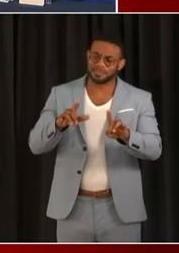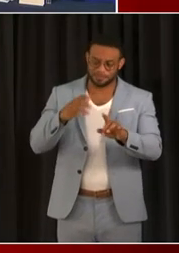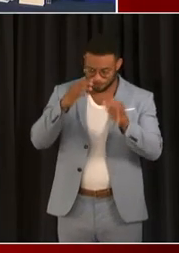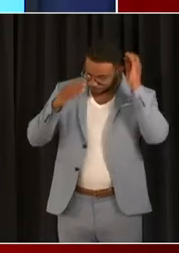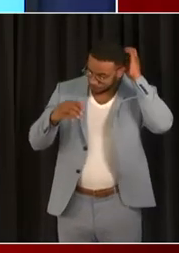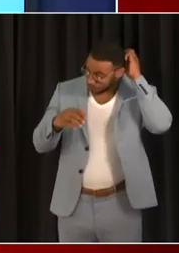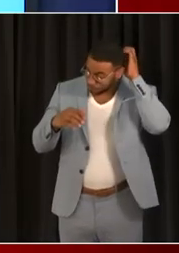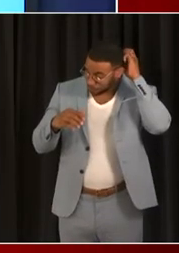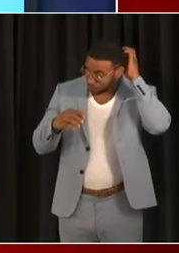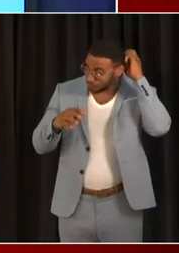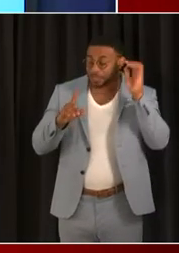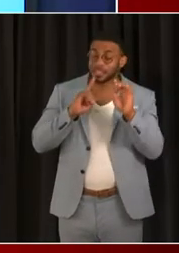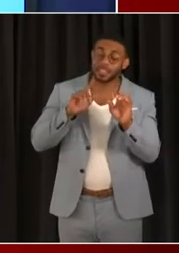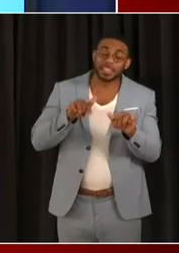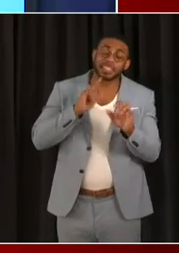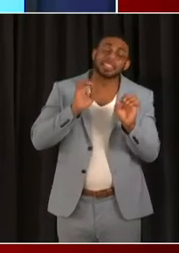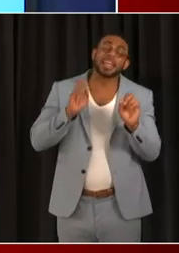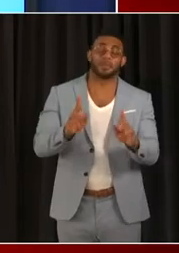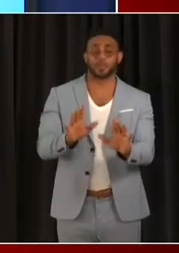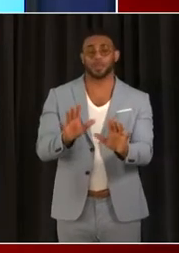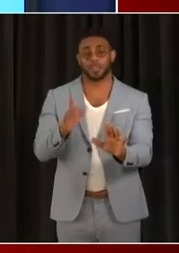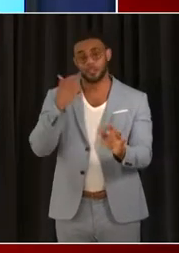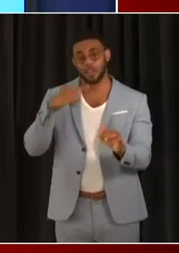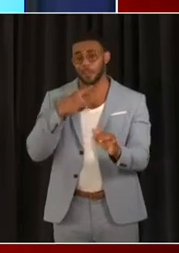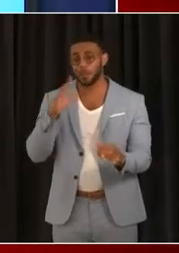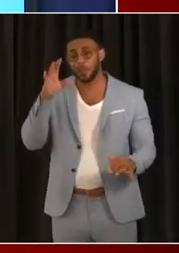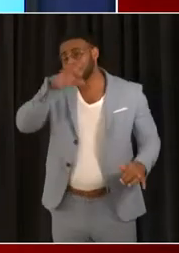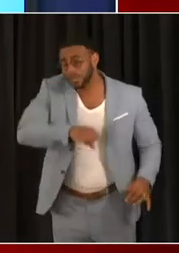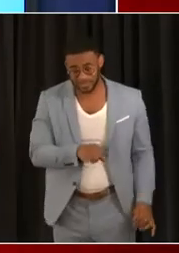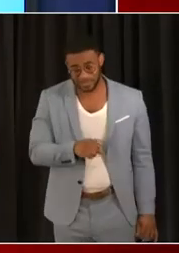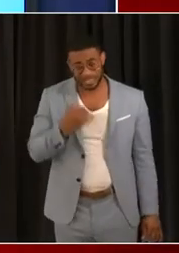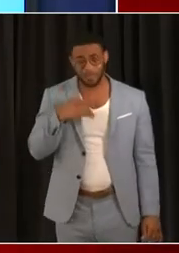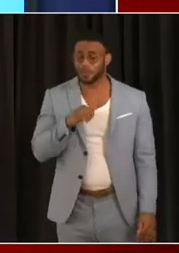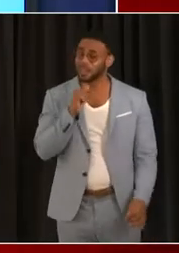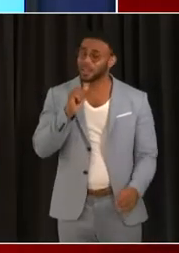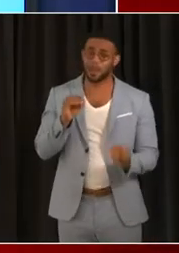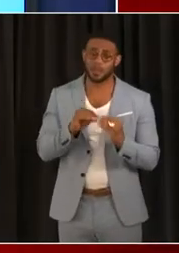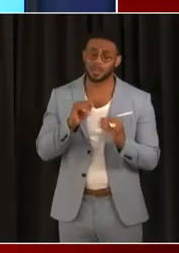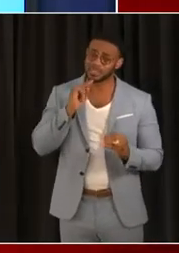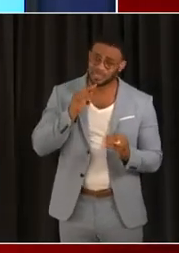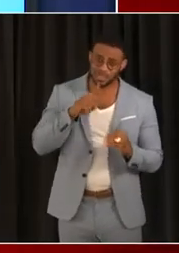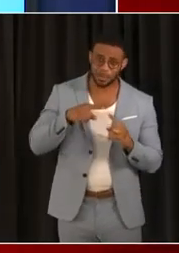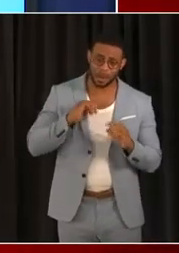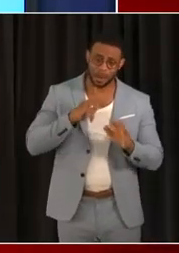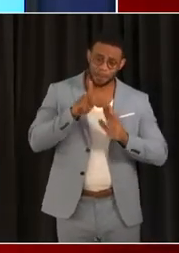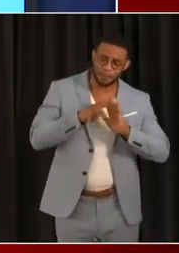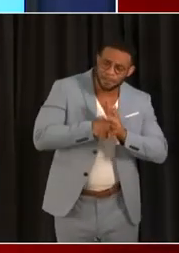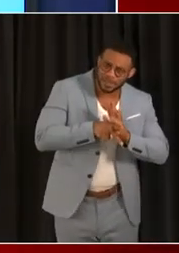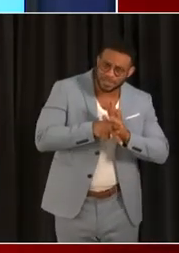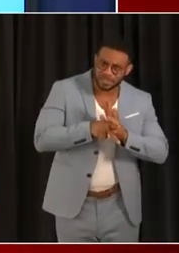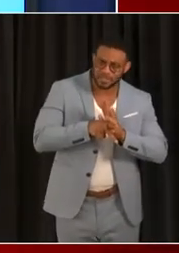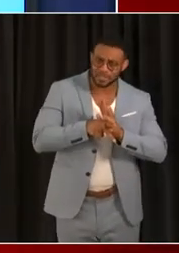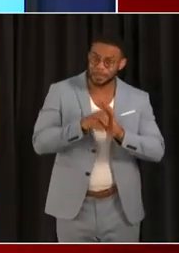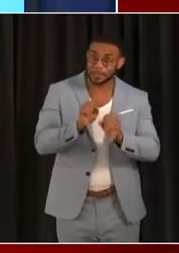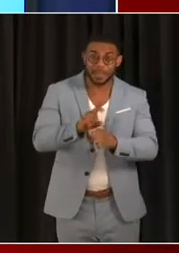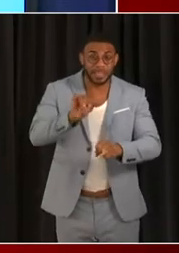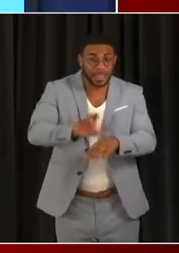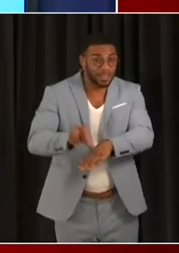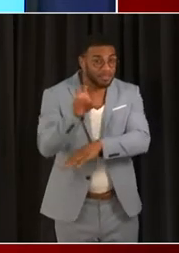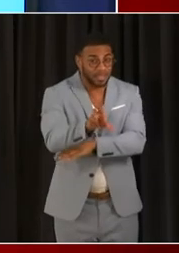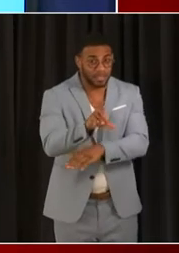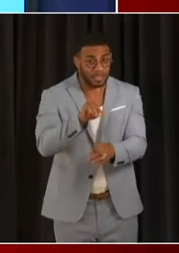see this as an opportunity cost that we will miss if we aren't more intentional with our policy in